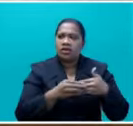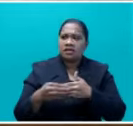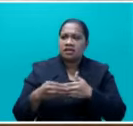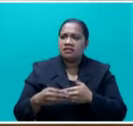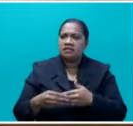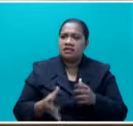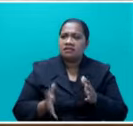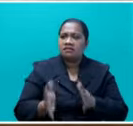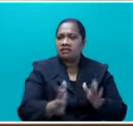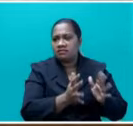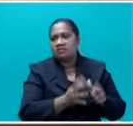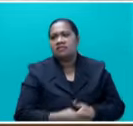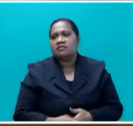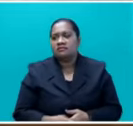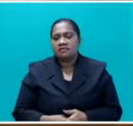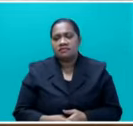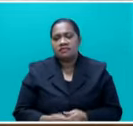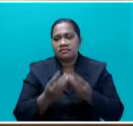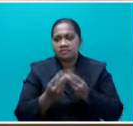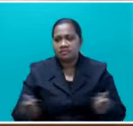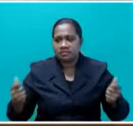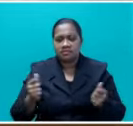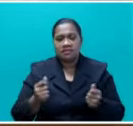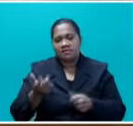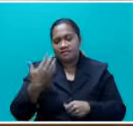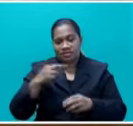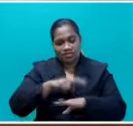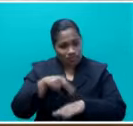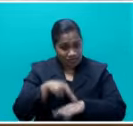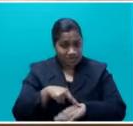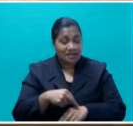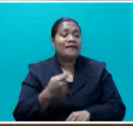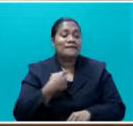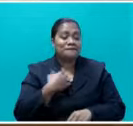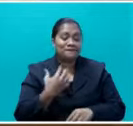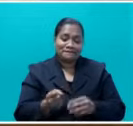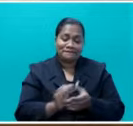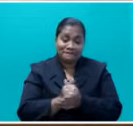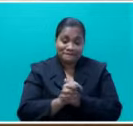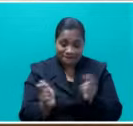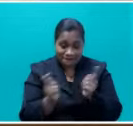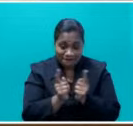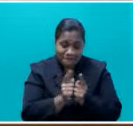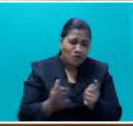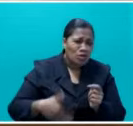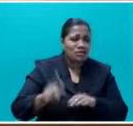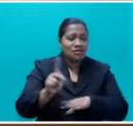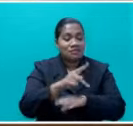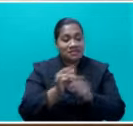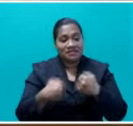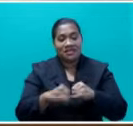on resolving the impasse in the region. I have had the pleasure of meeting all the Pacific Island leaders 2 weeks